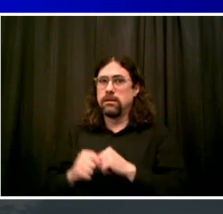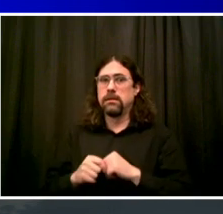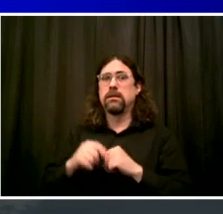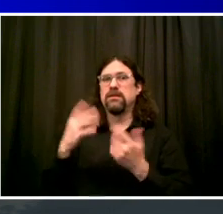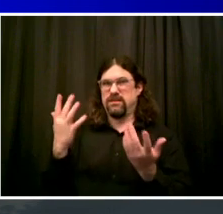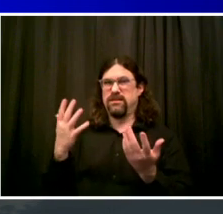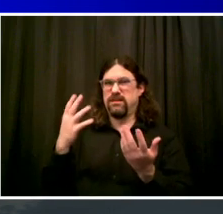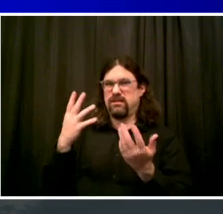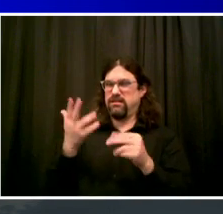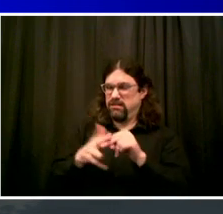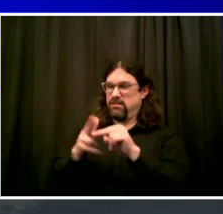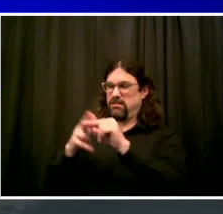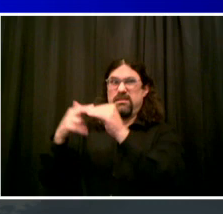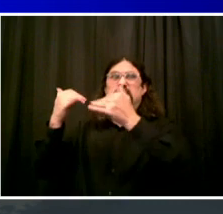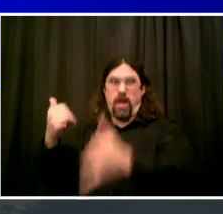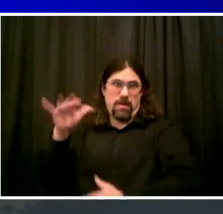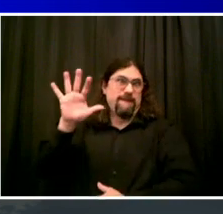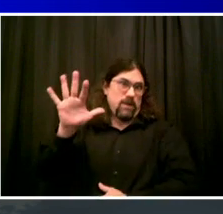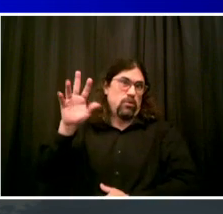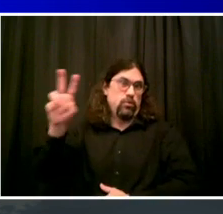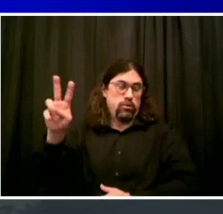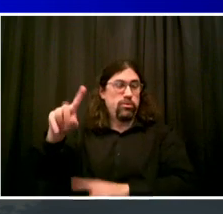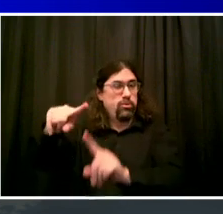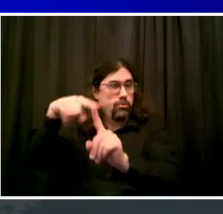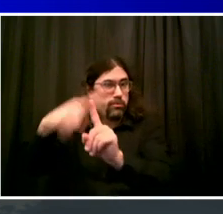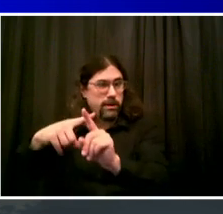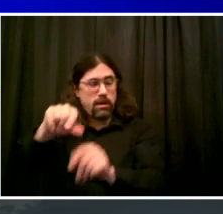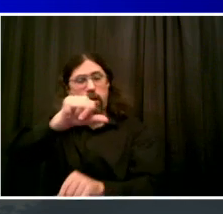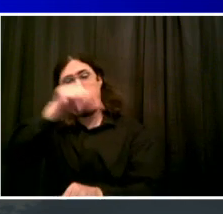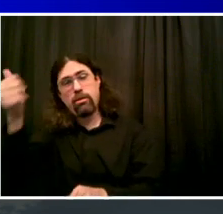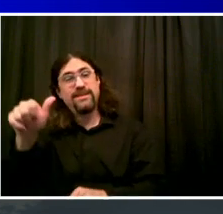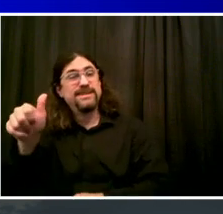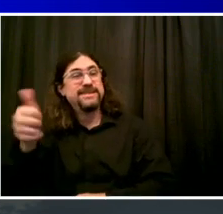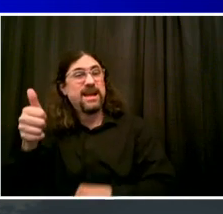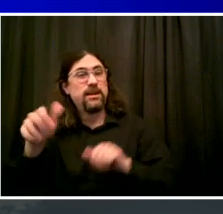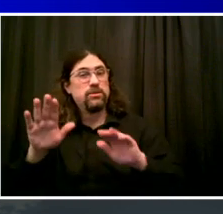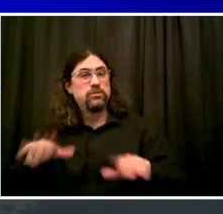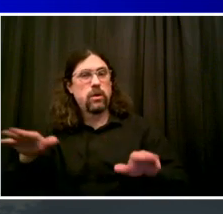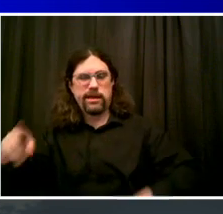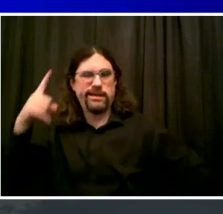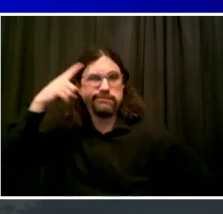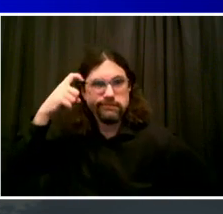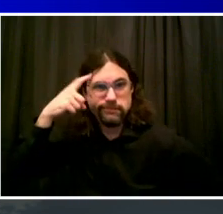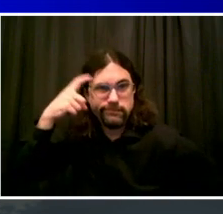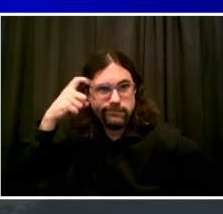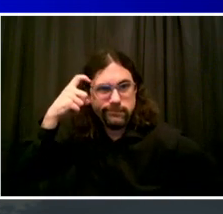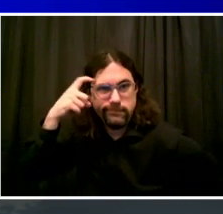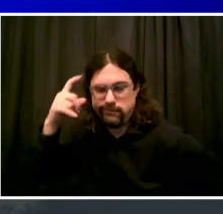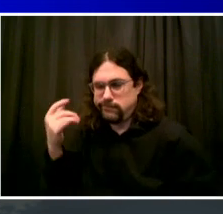evaluated, 25 tested positive for COVID-19 and another 22